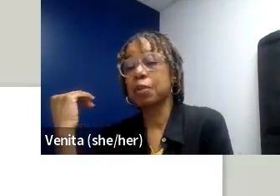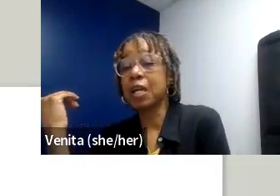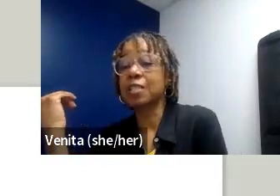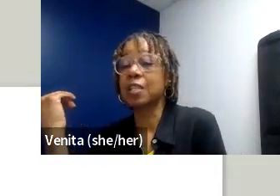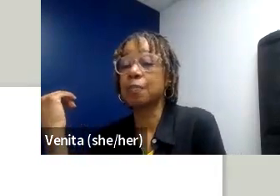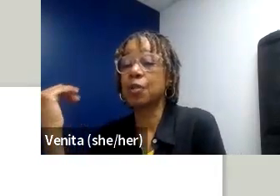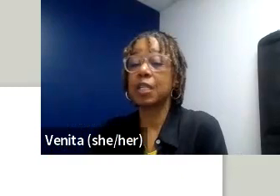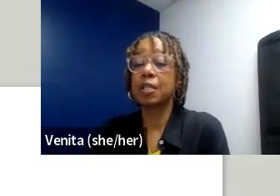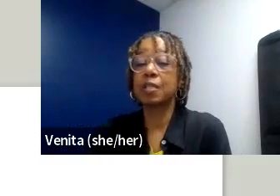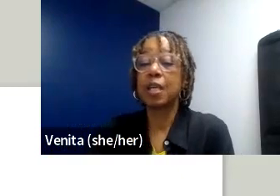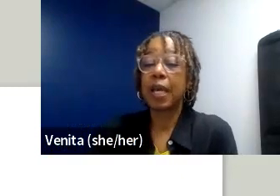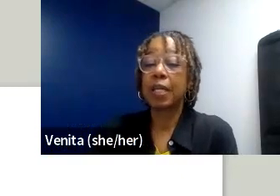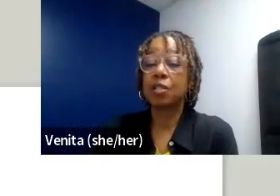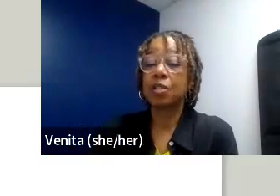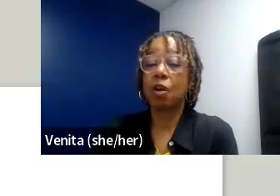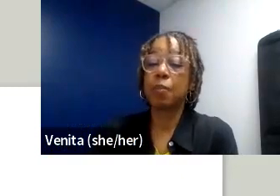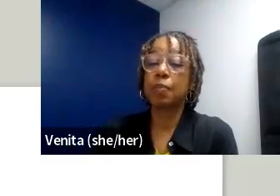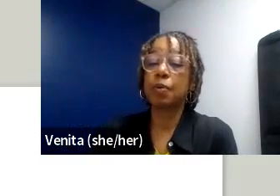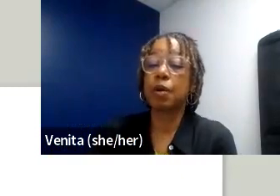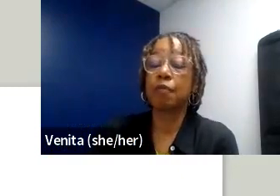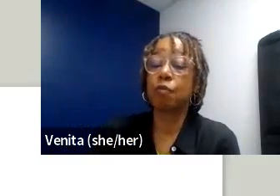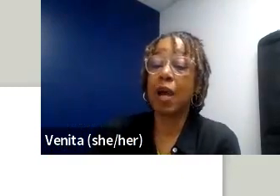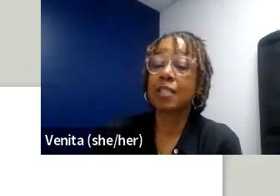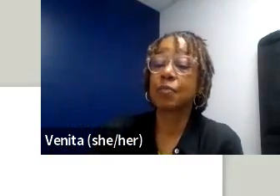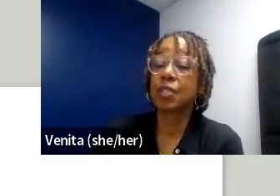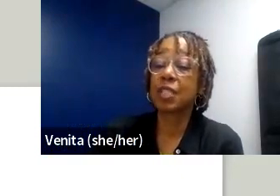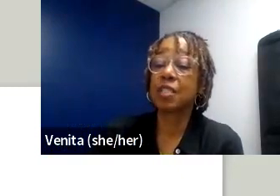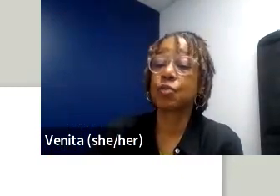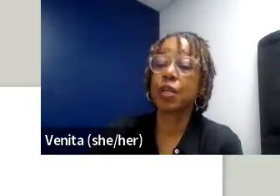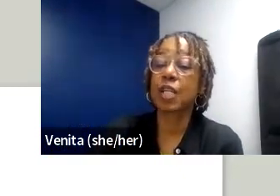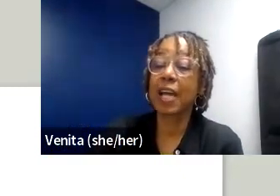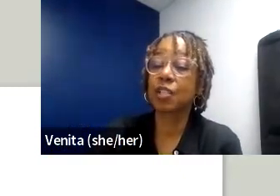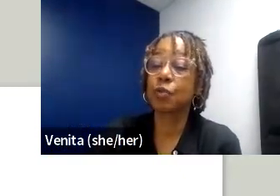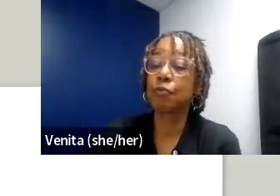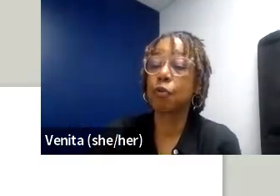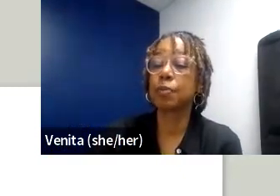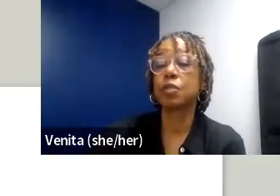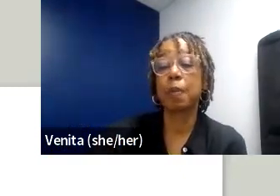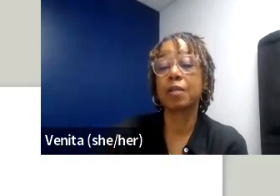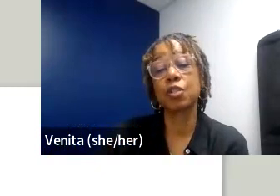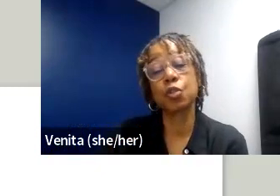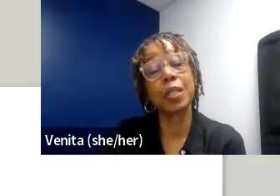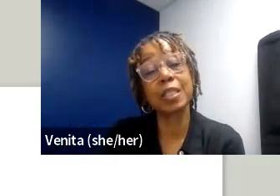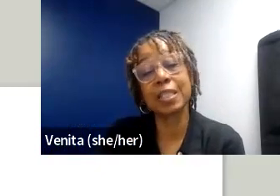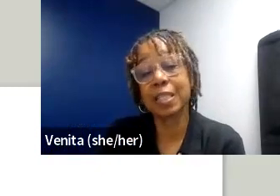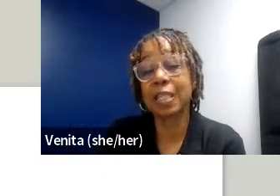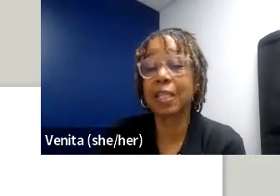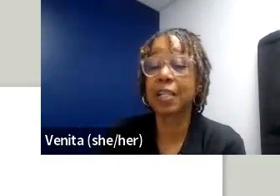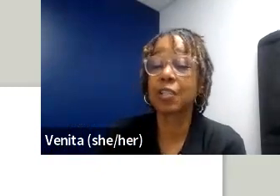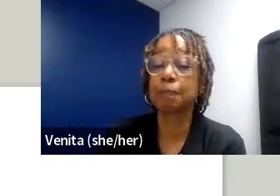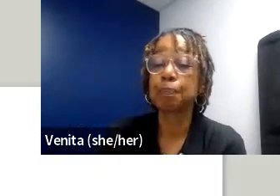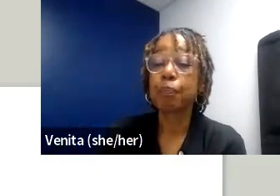LGBTQIA plus communities. And he's also a member of Rise and Resist, a direct action group formed in response to the